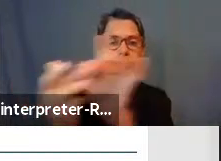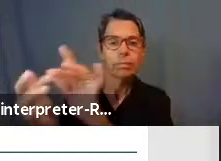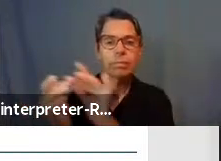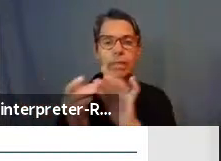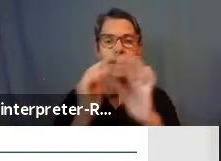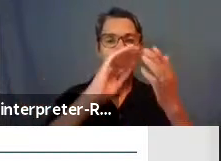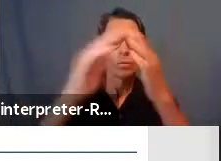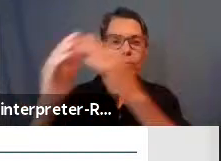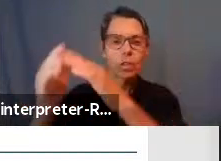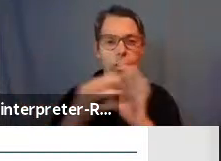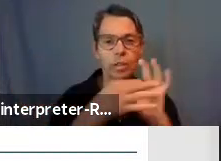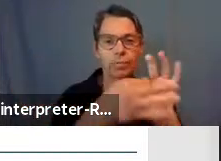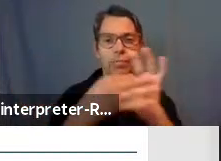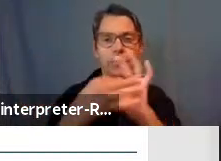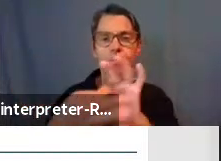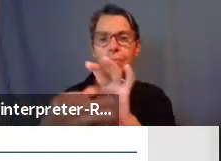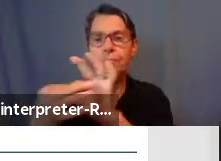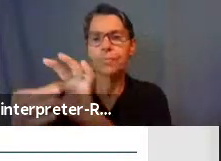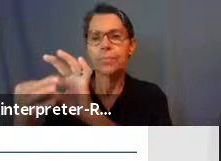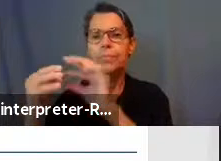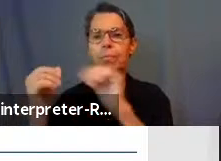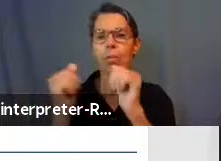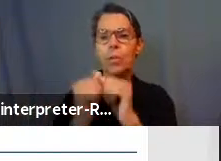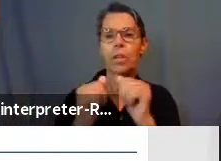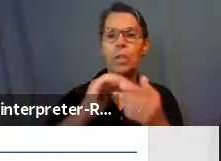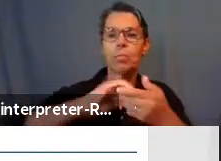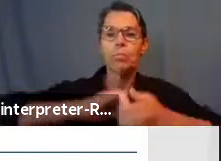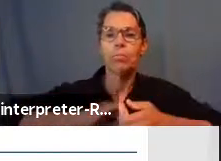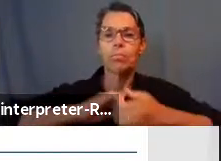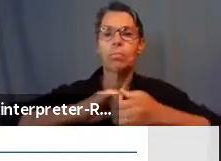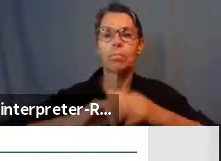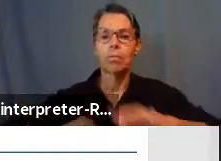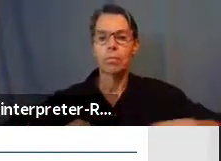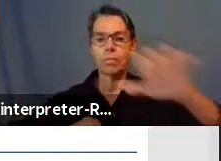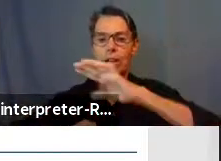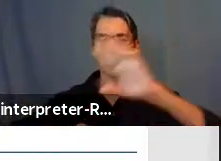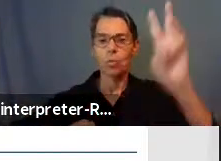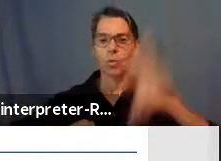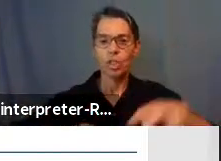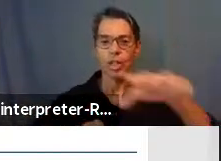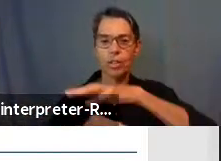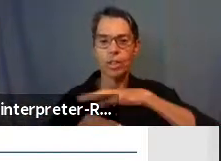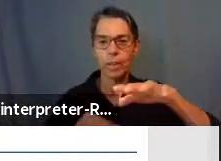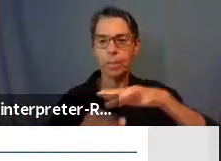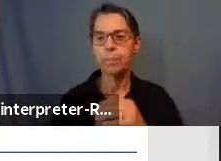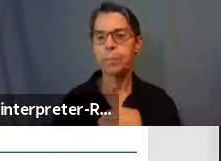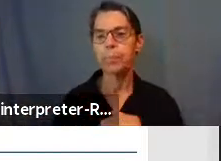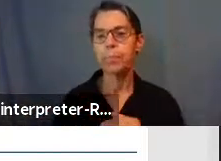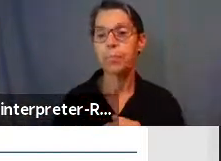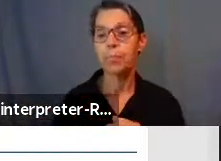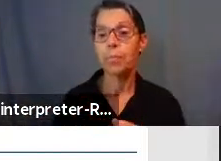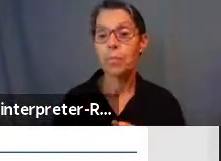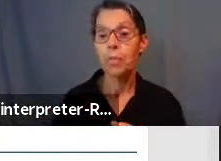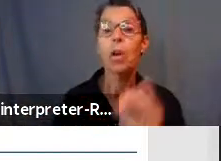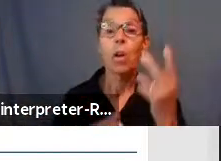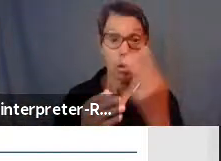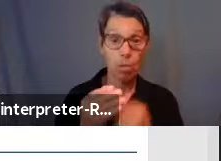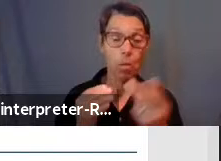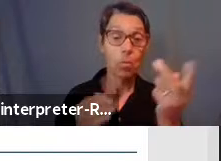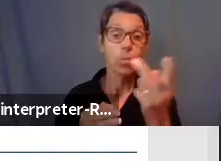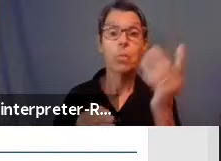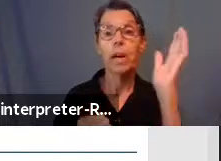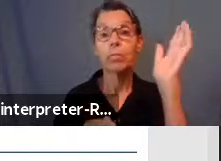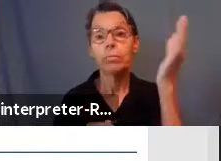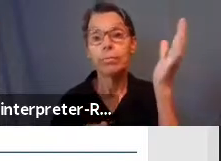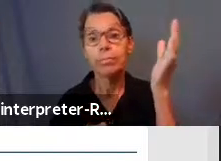as strengthening relationships with community partners. We will have time to listen to both speakers, and then